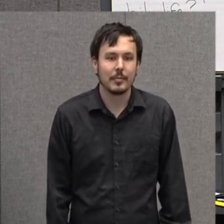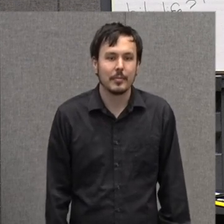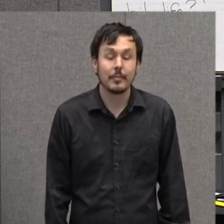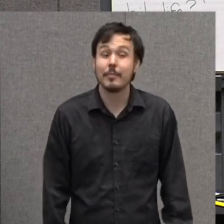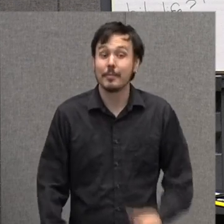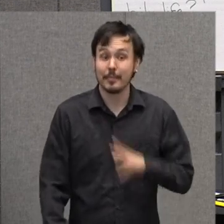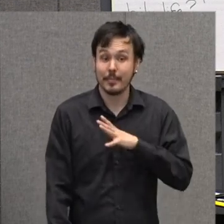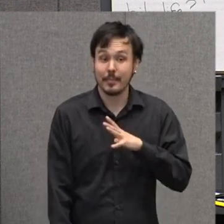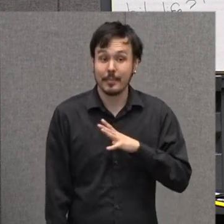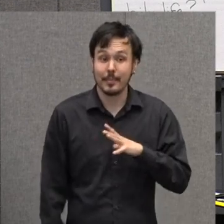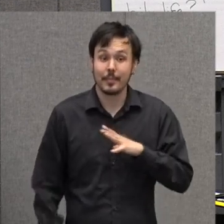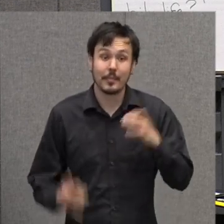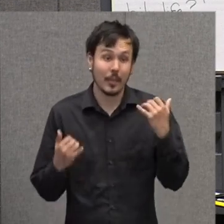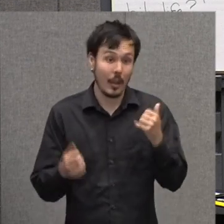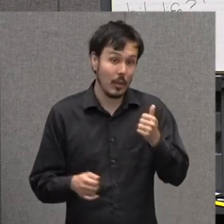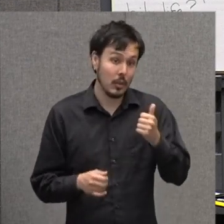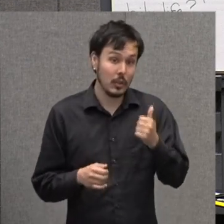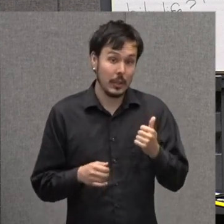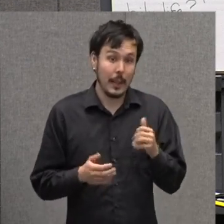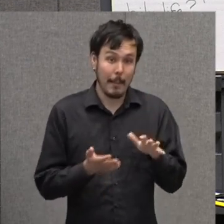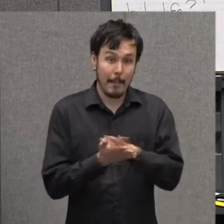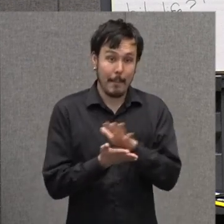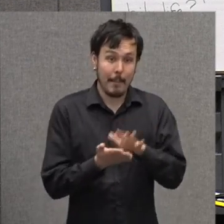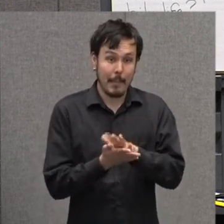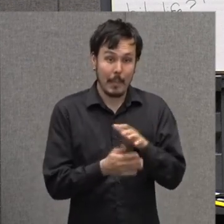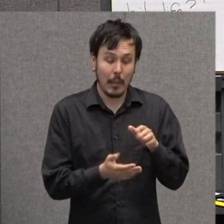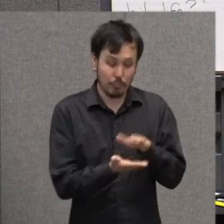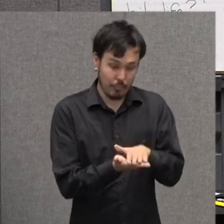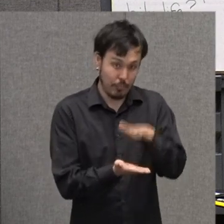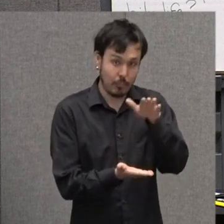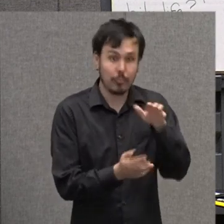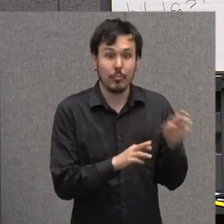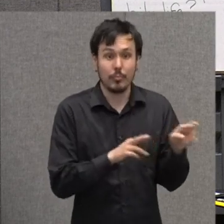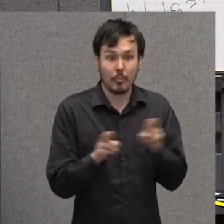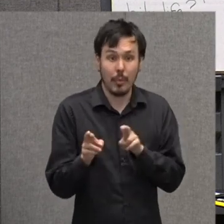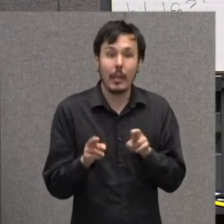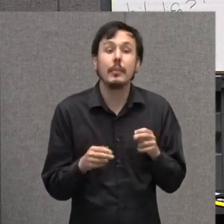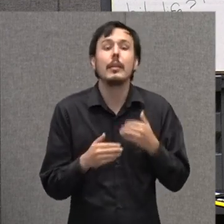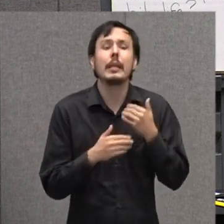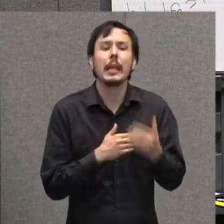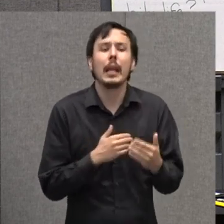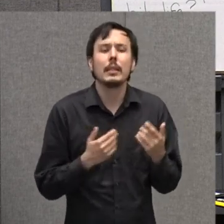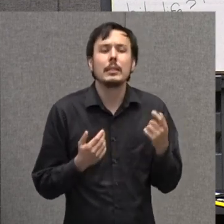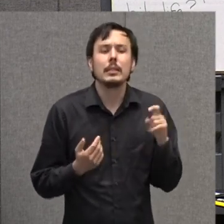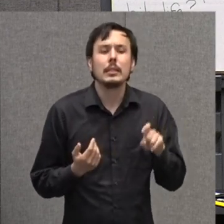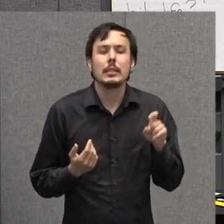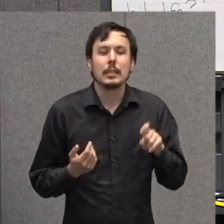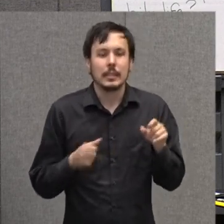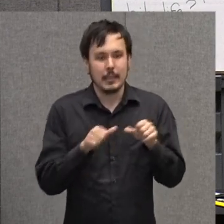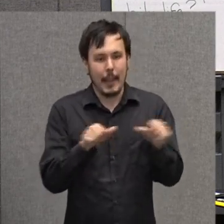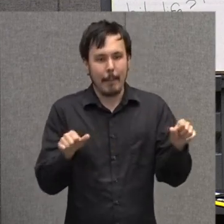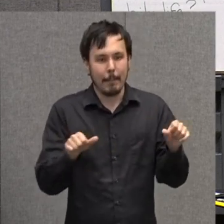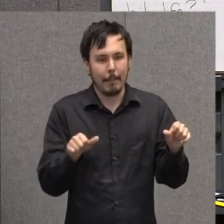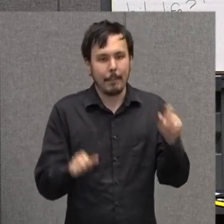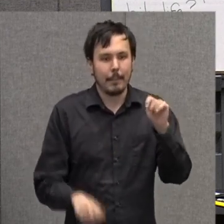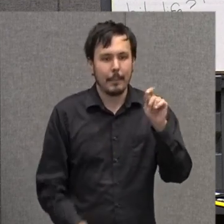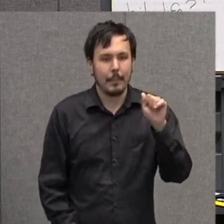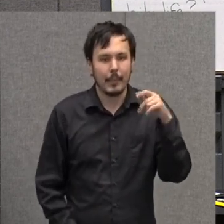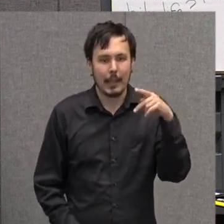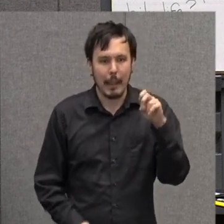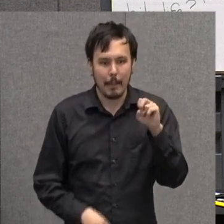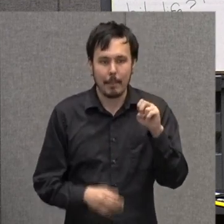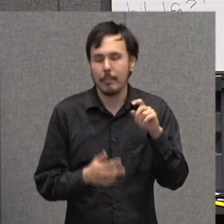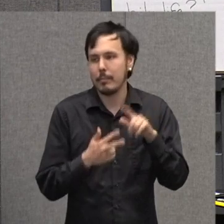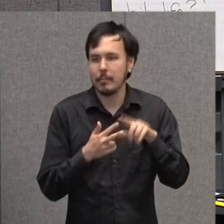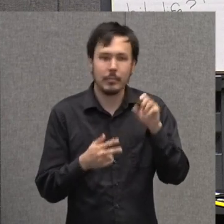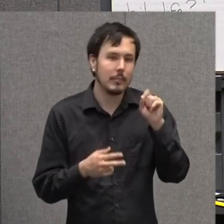Okay. So once you have your sections of paper, what you're going to need next is your tape or your stapler